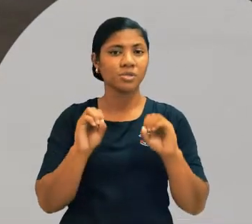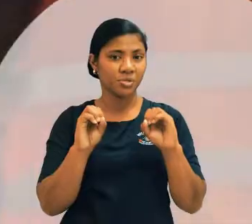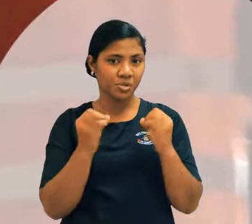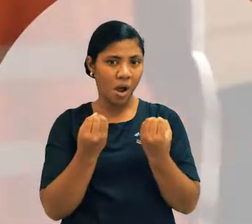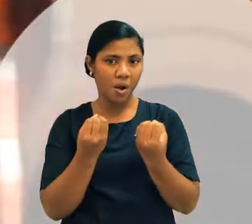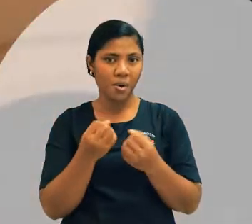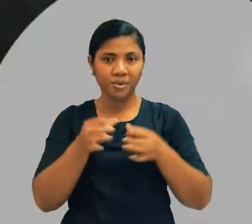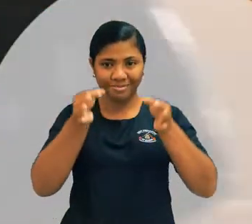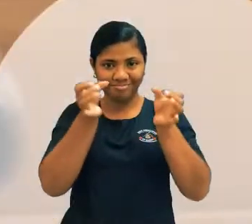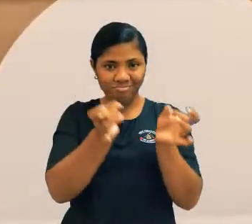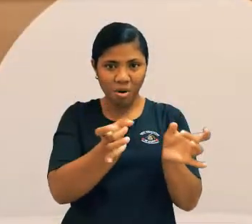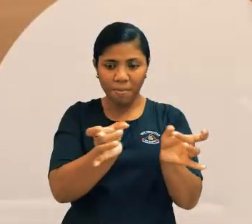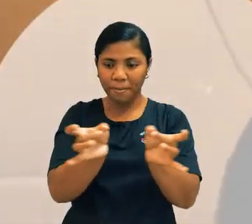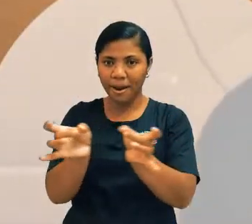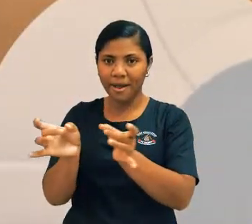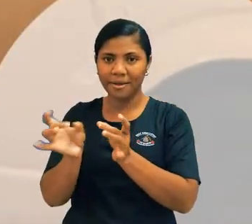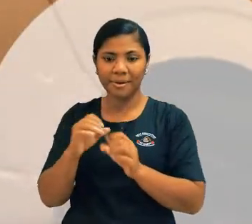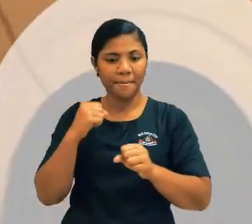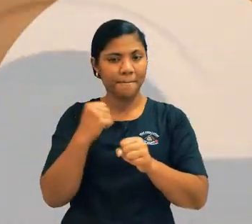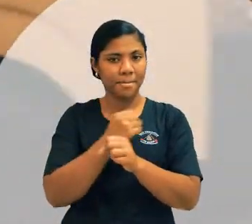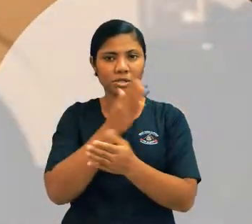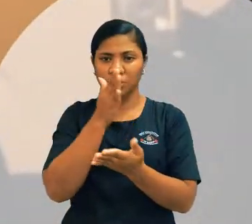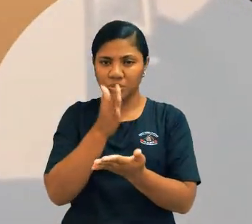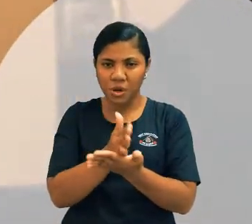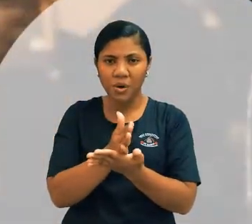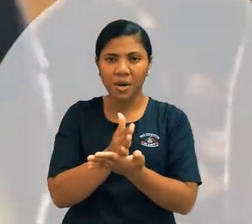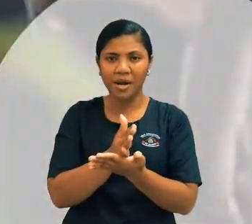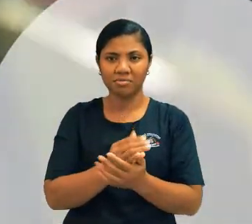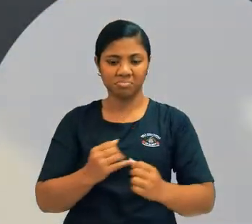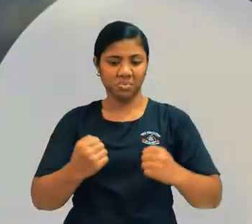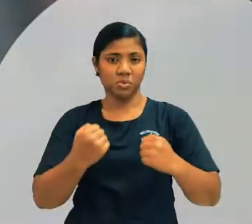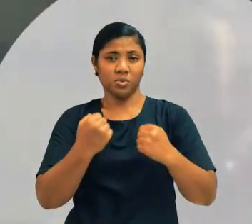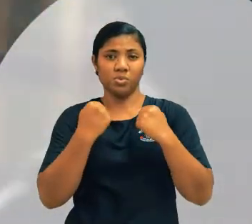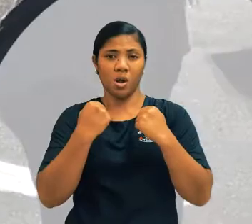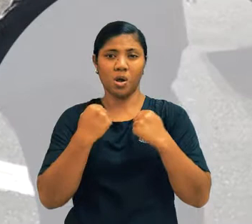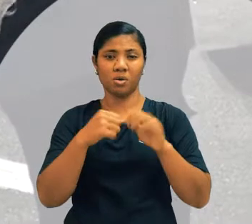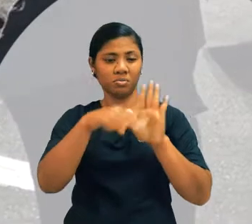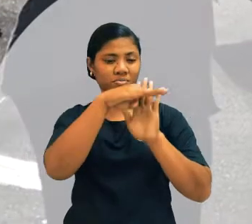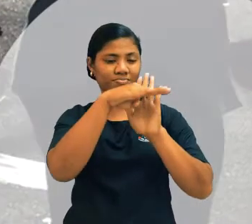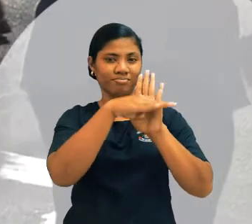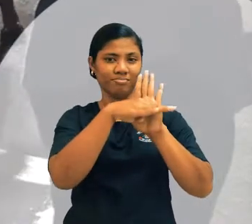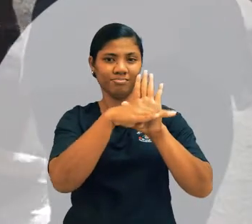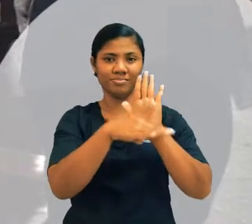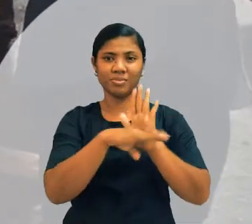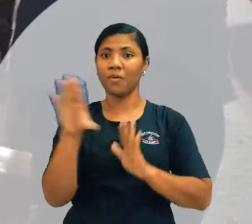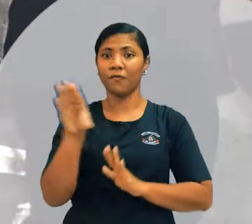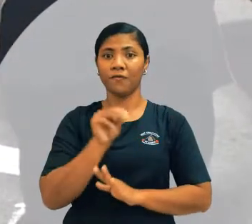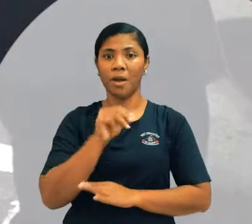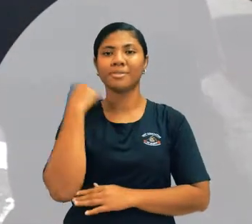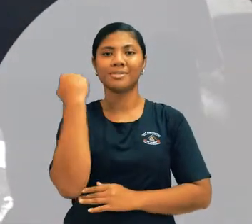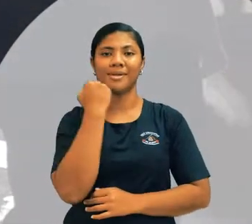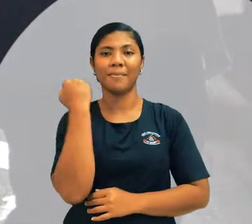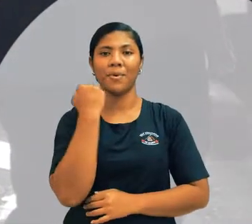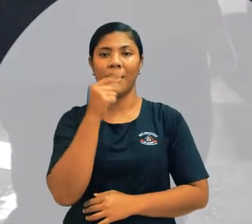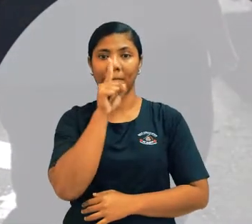prepared is, I think we'll go on the line for that. You know, we have to enforce it because I'm talking from a